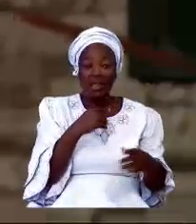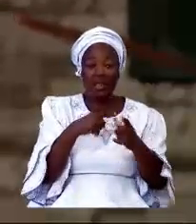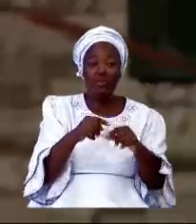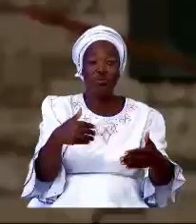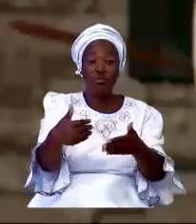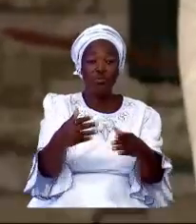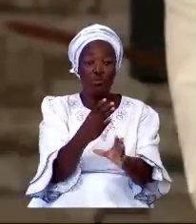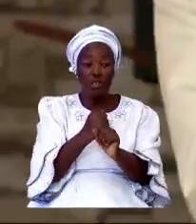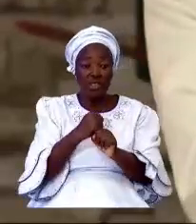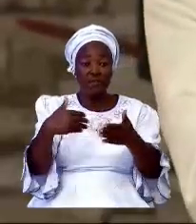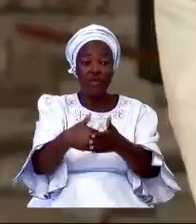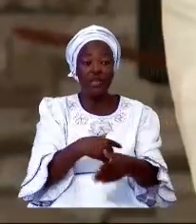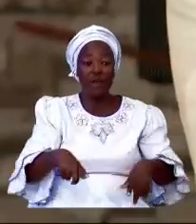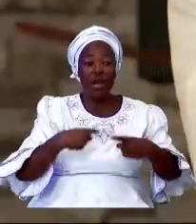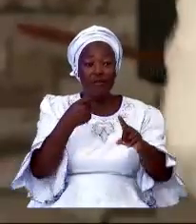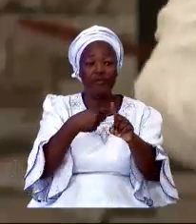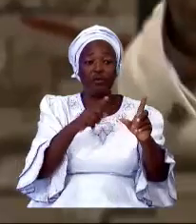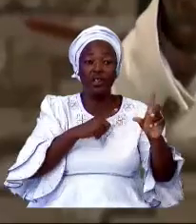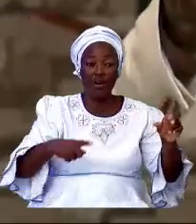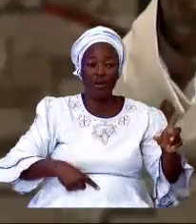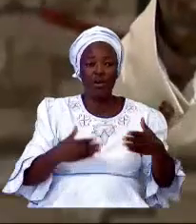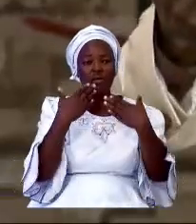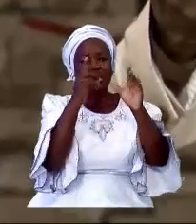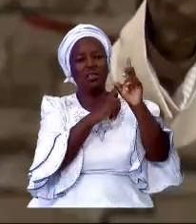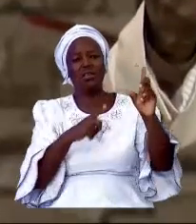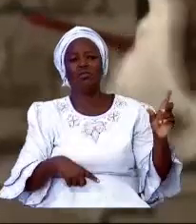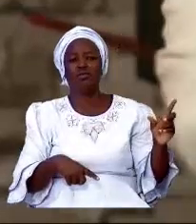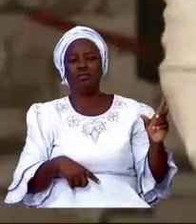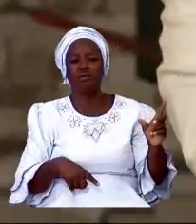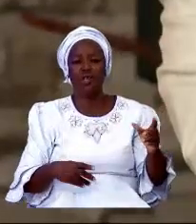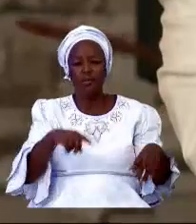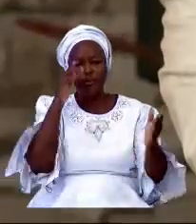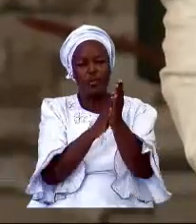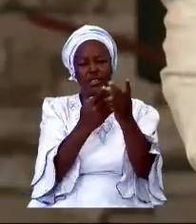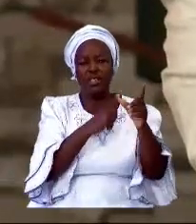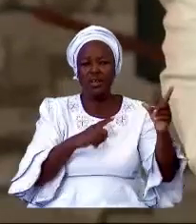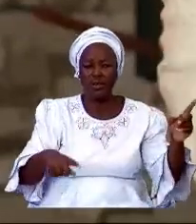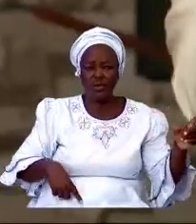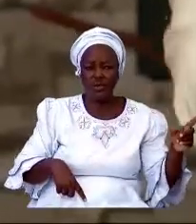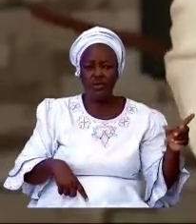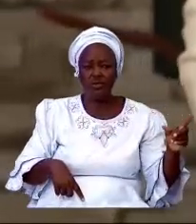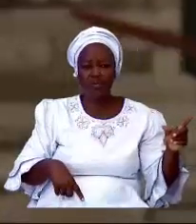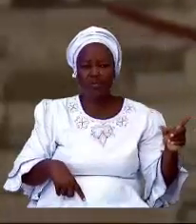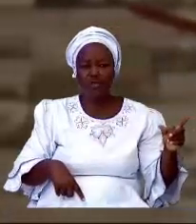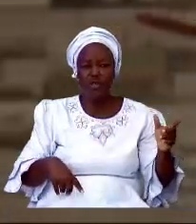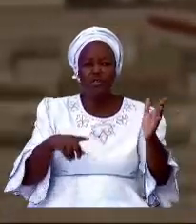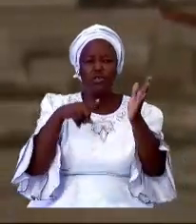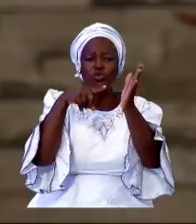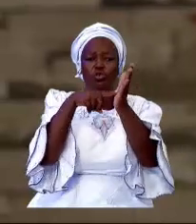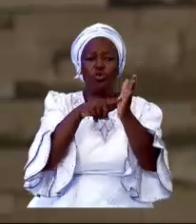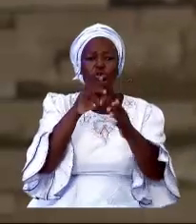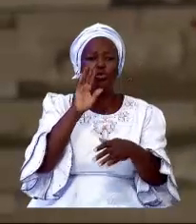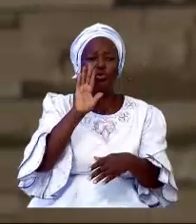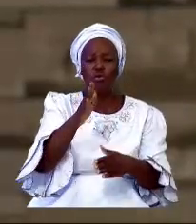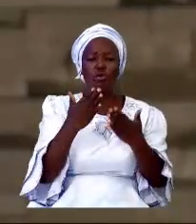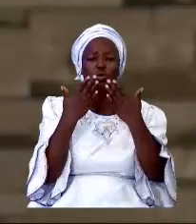as you pray, and you receive new life from the Lord. Thank the Lord. Praise